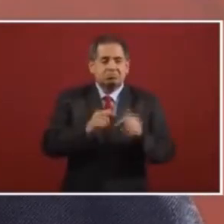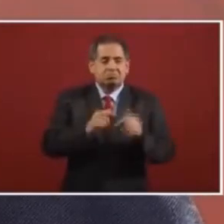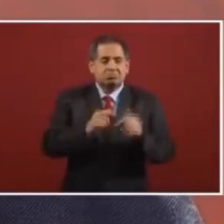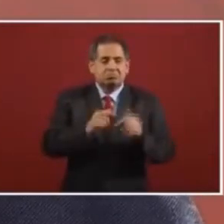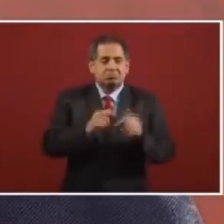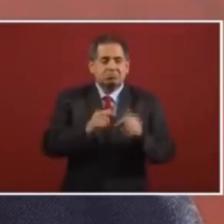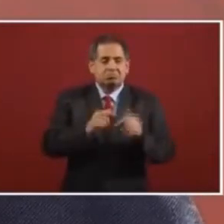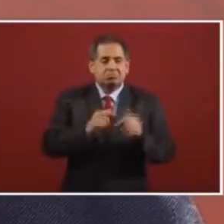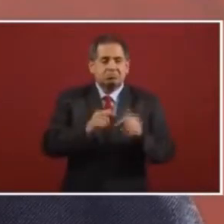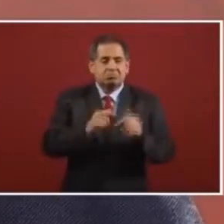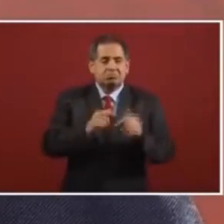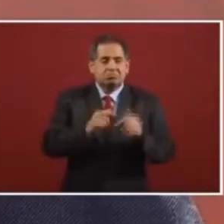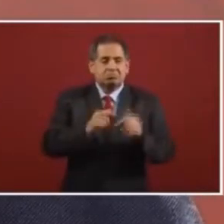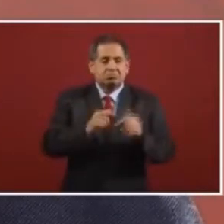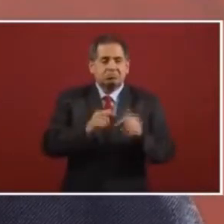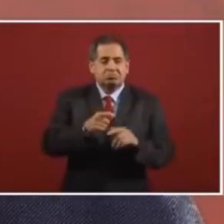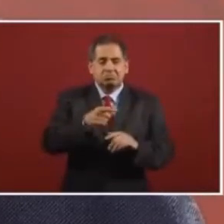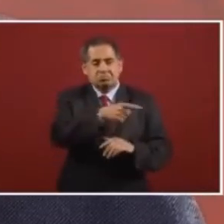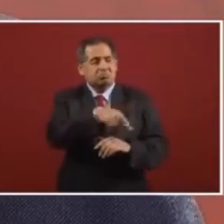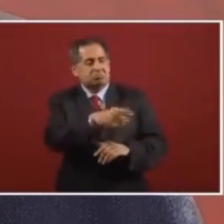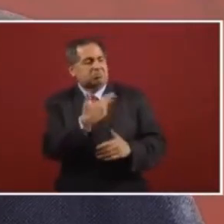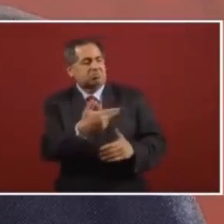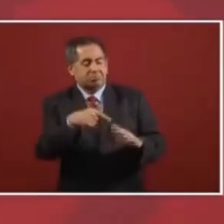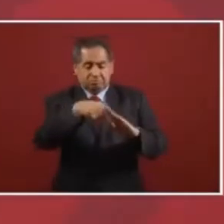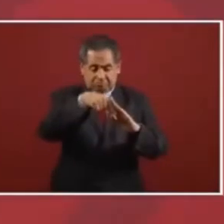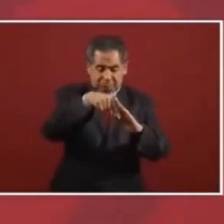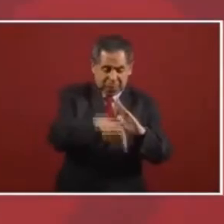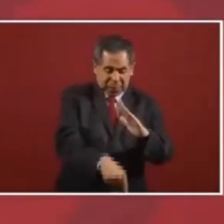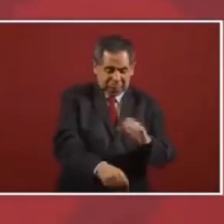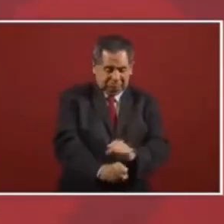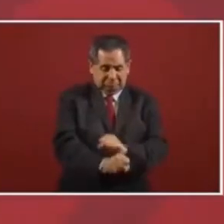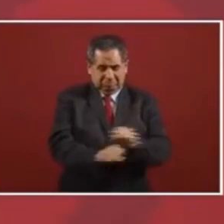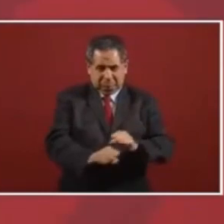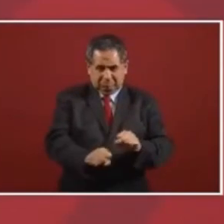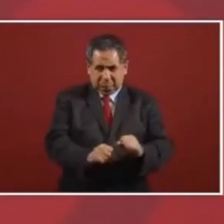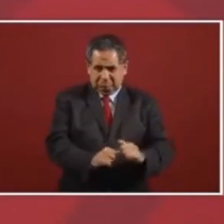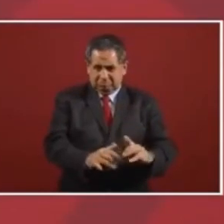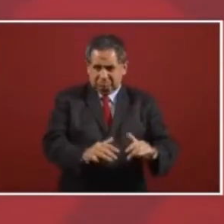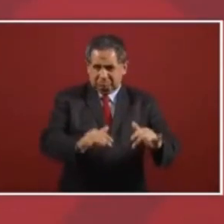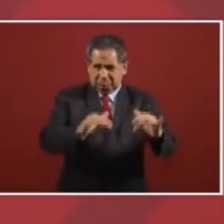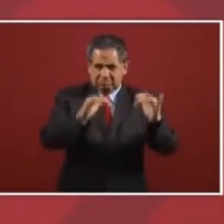fracking, Go ahead, use fracking. usen